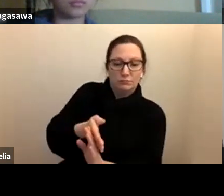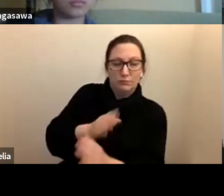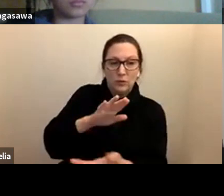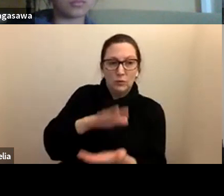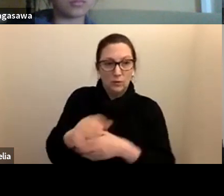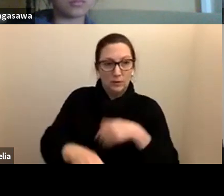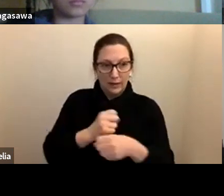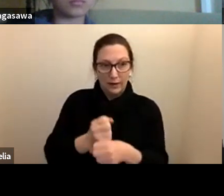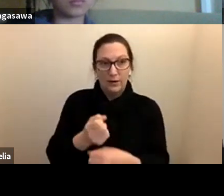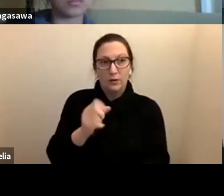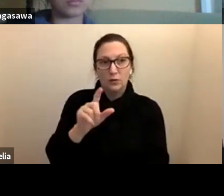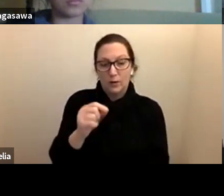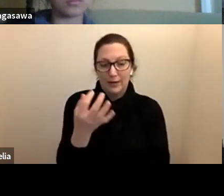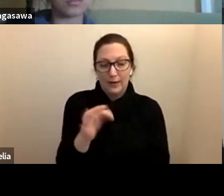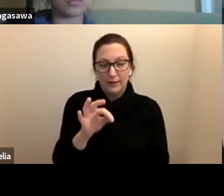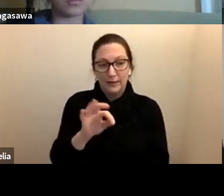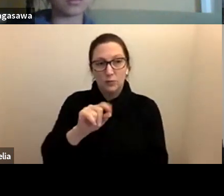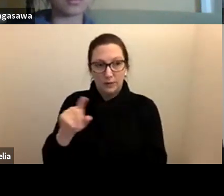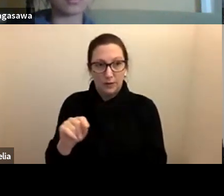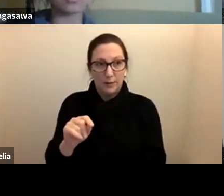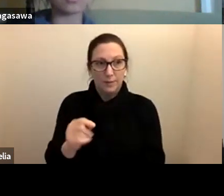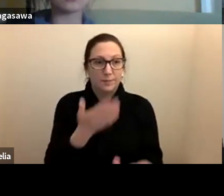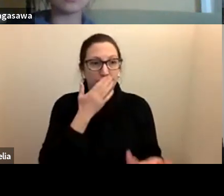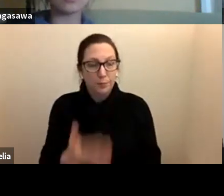Okay. Super helpful. Thank you.